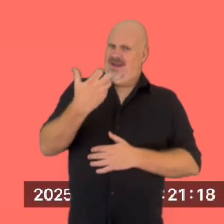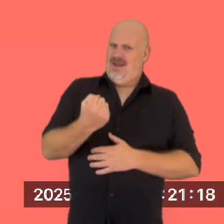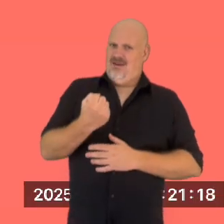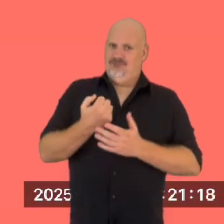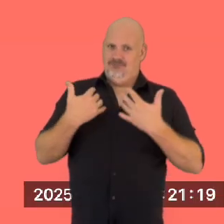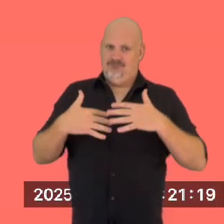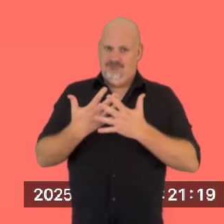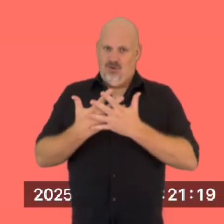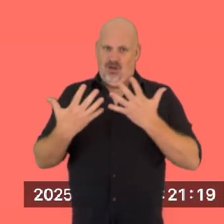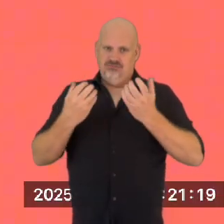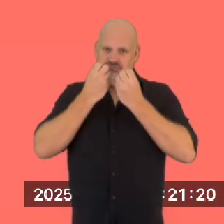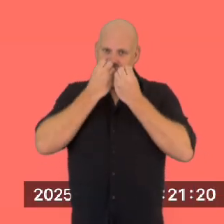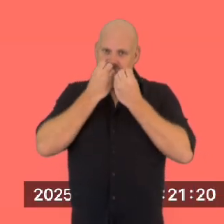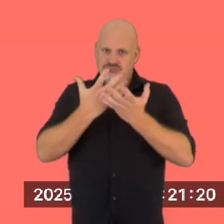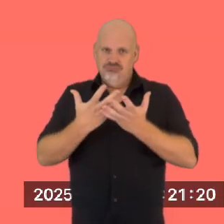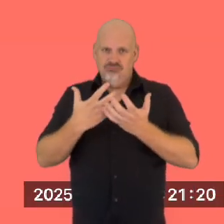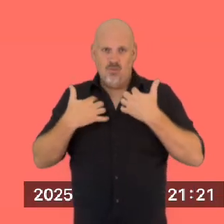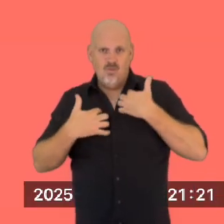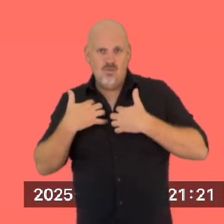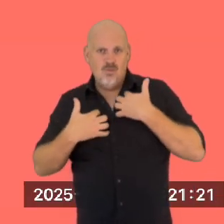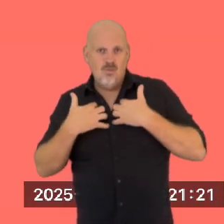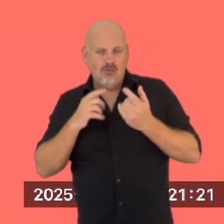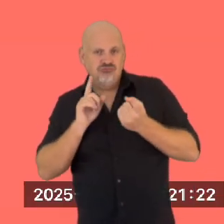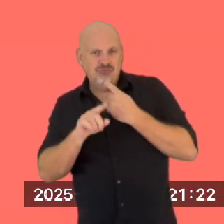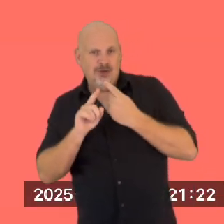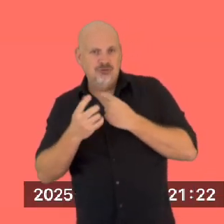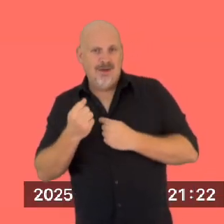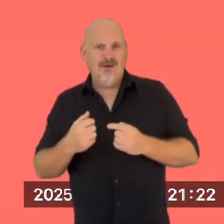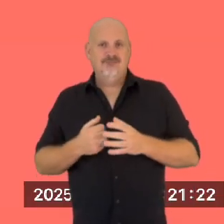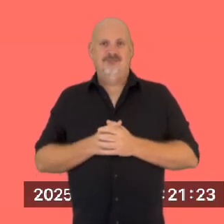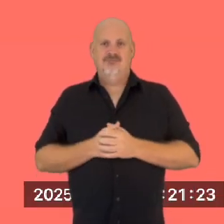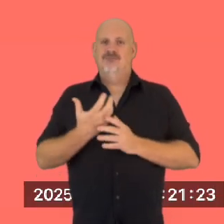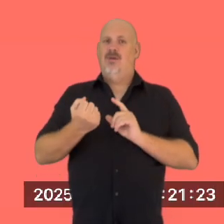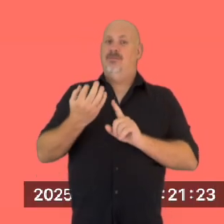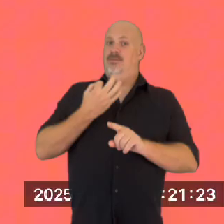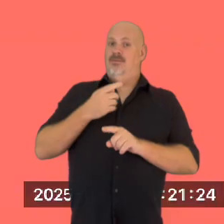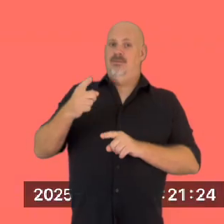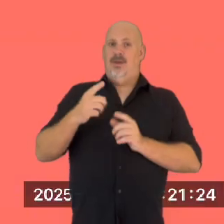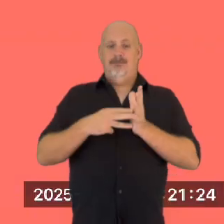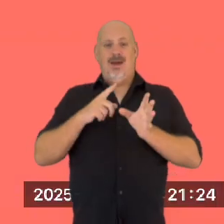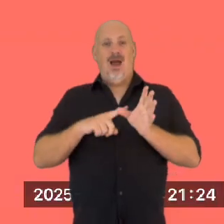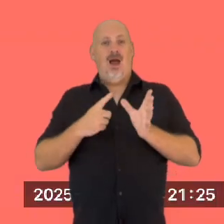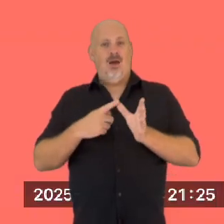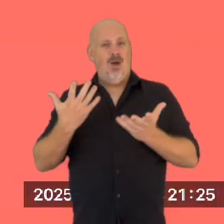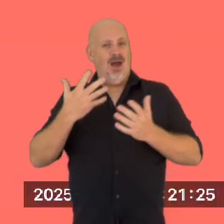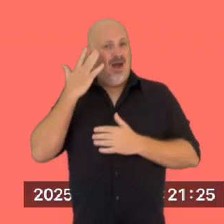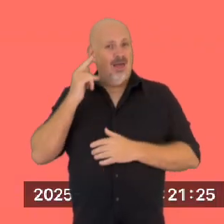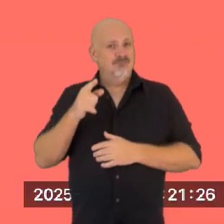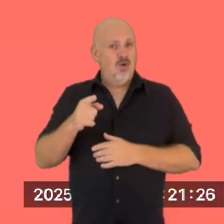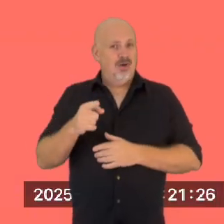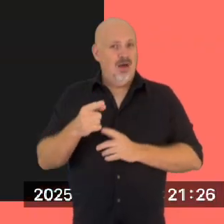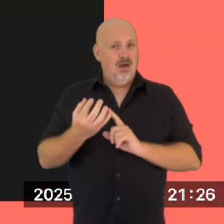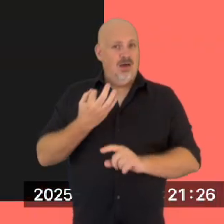Yes, Giles, we actually have such great reactions to this session, so thank you so much. We've got a question